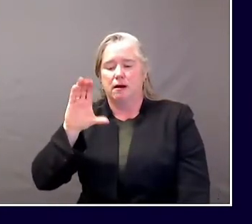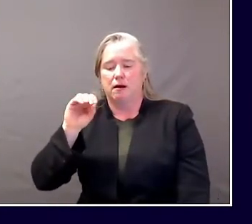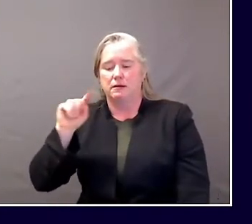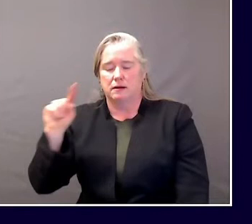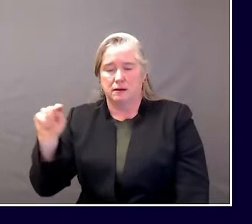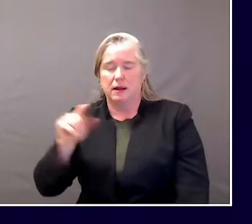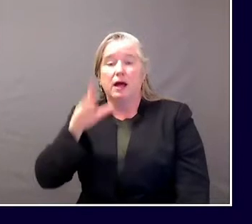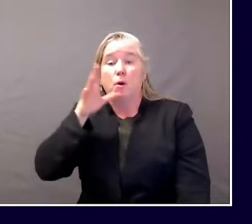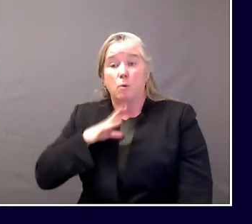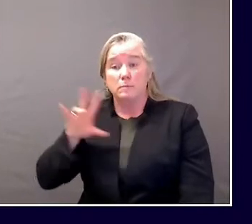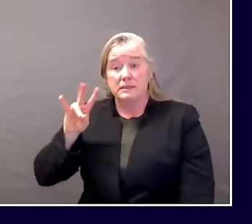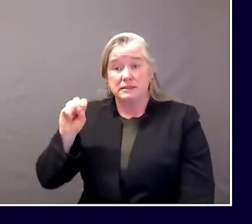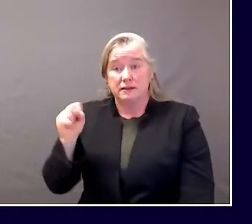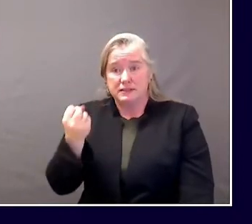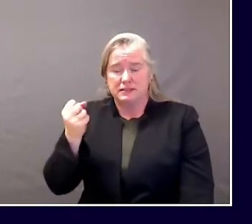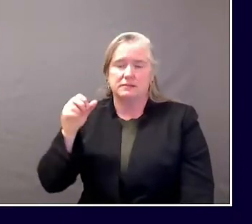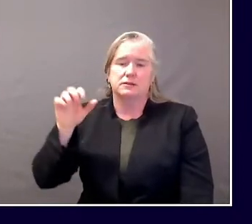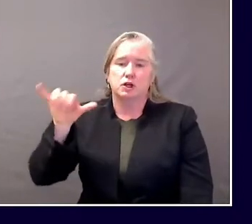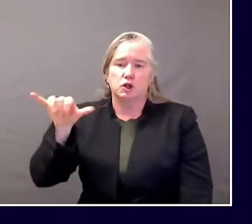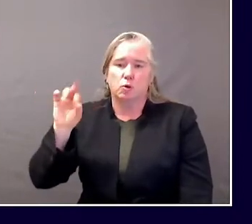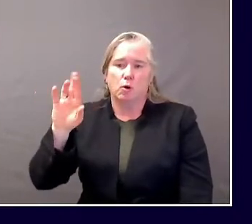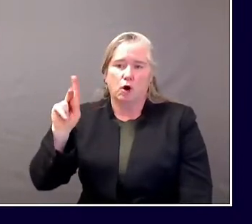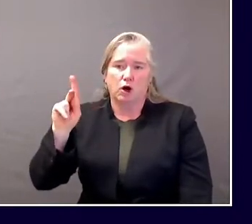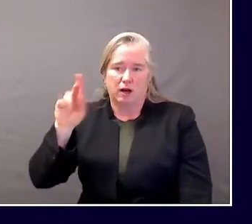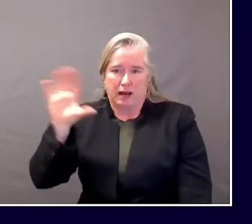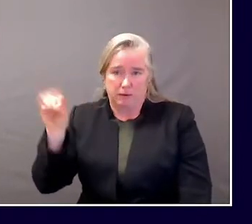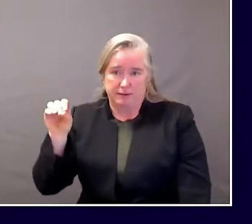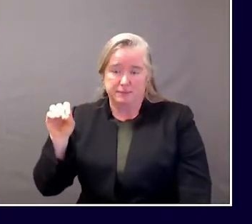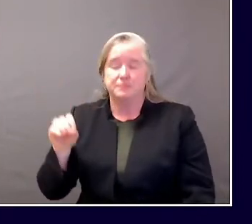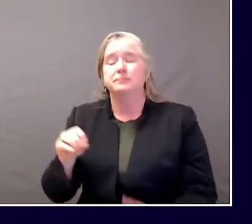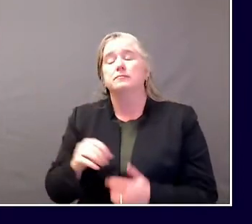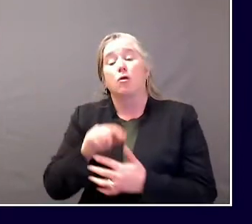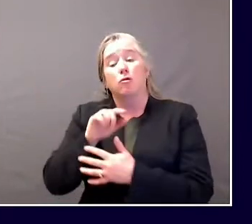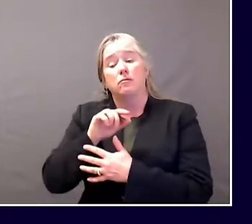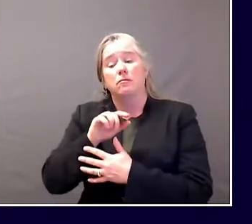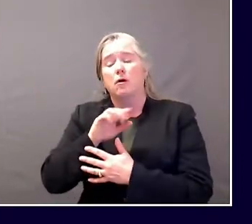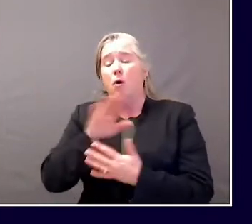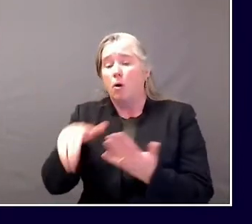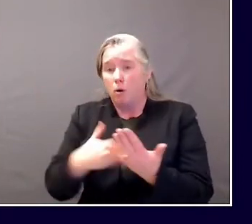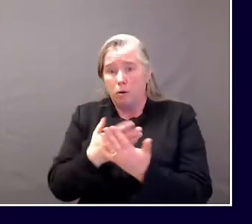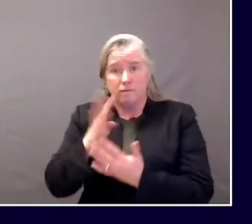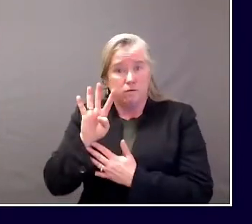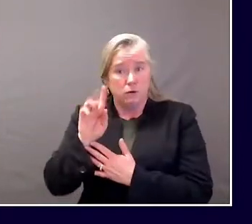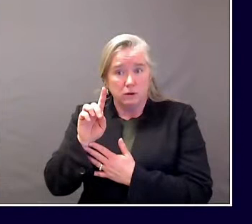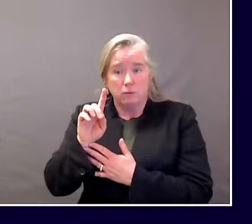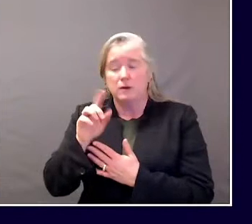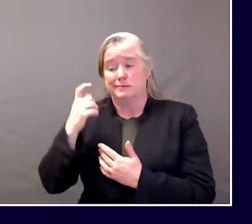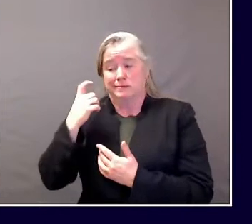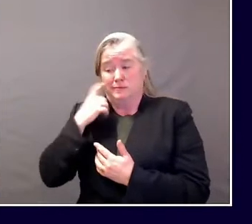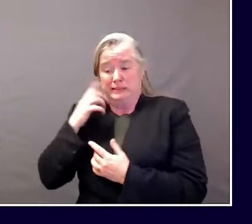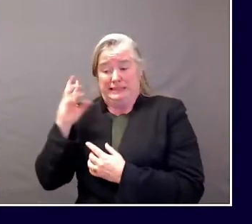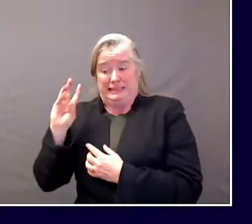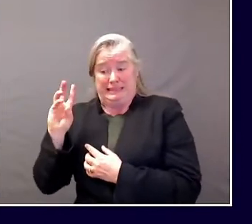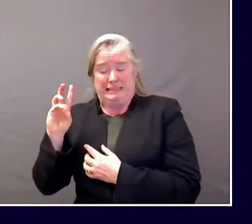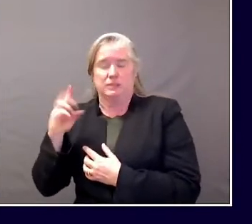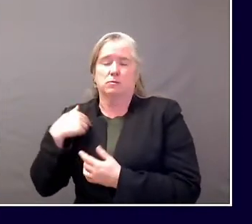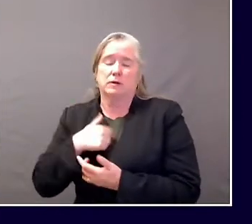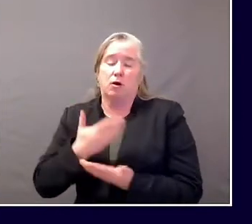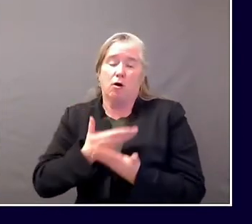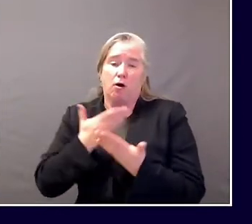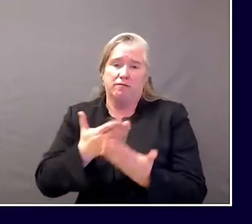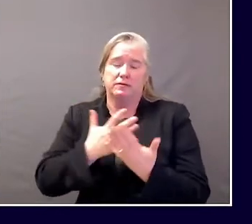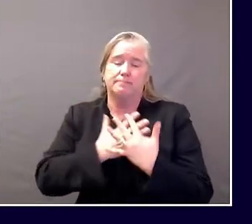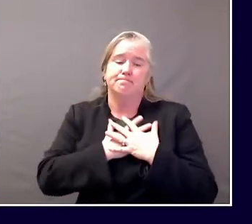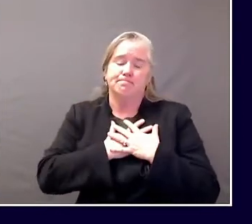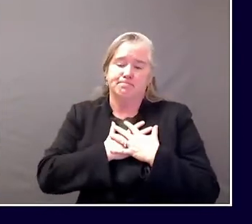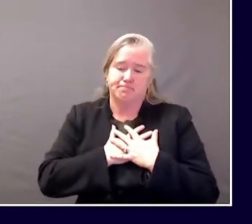from York County. Again, we offer our deepest condolences to their friends, families, and communities during this time